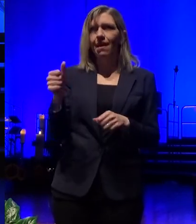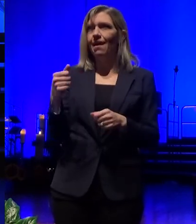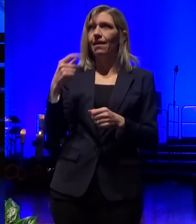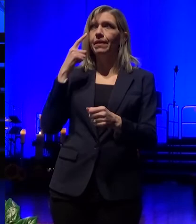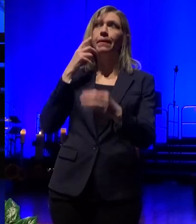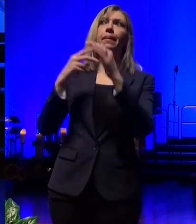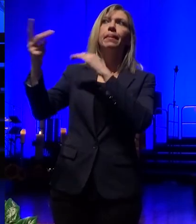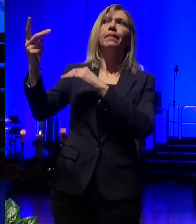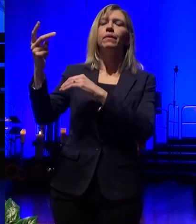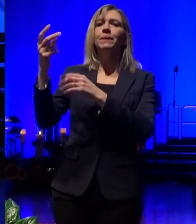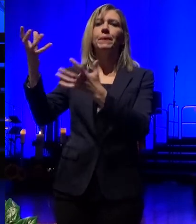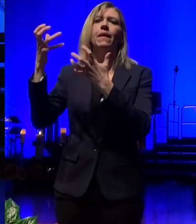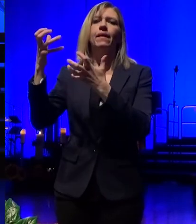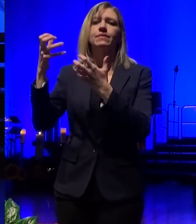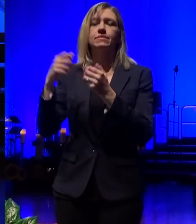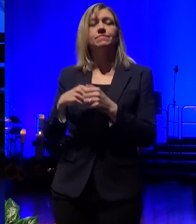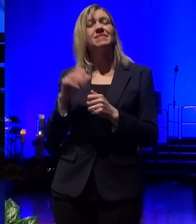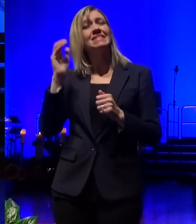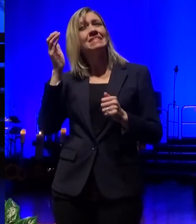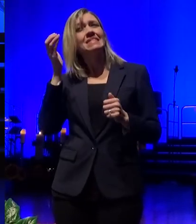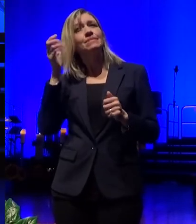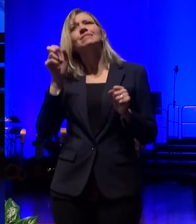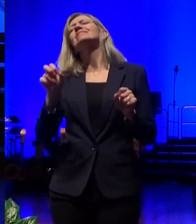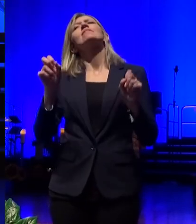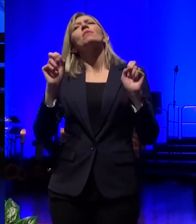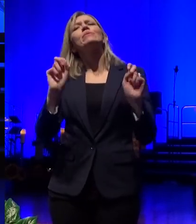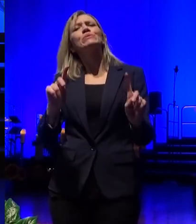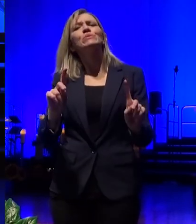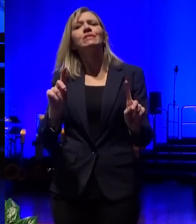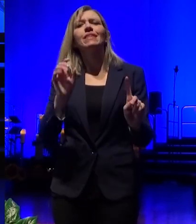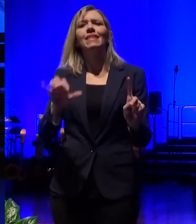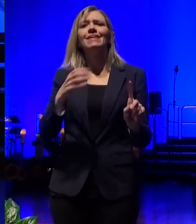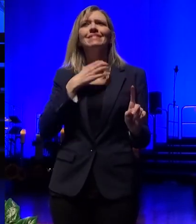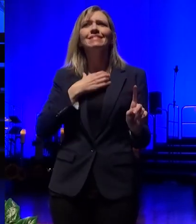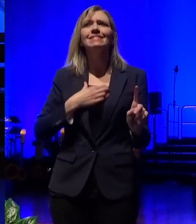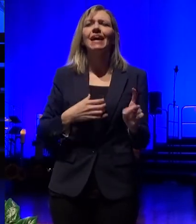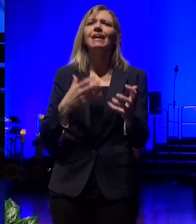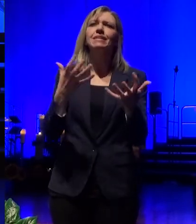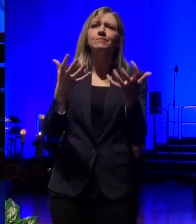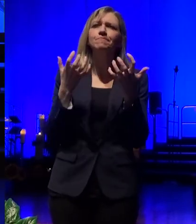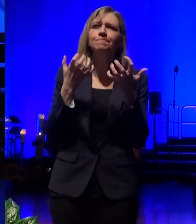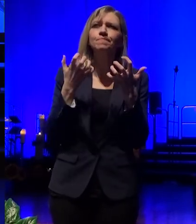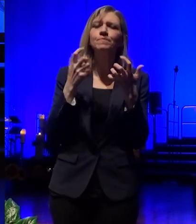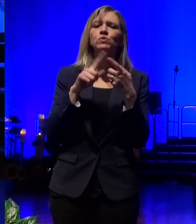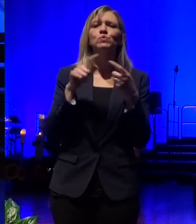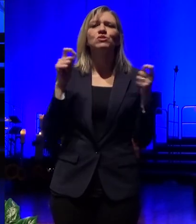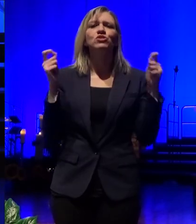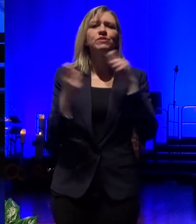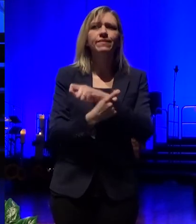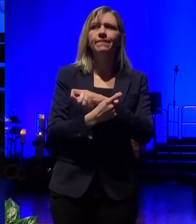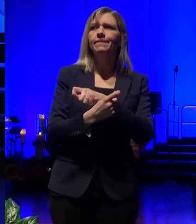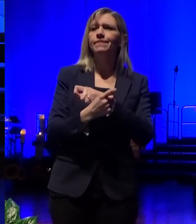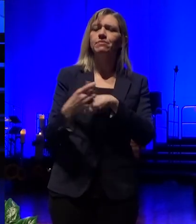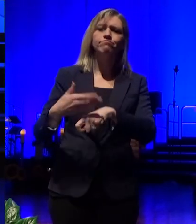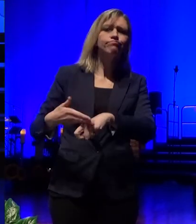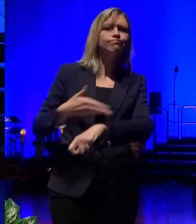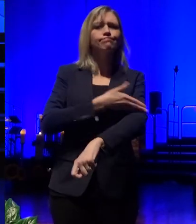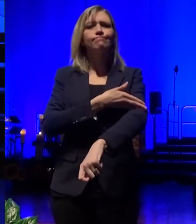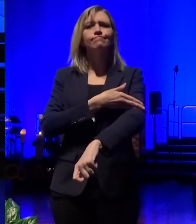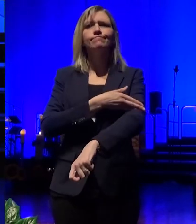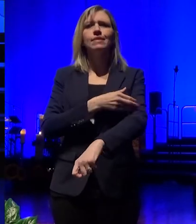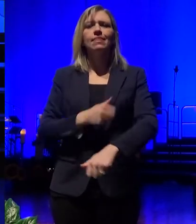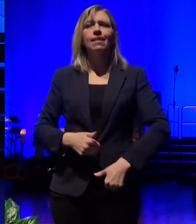in this opportunity and this desire that we have to shift and change our